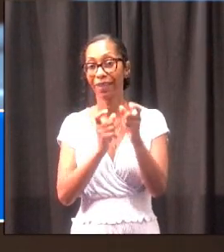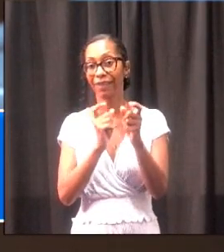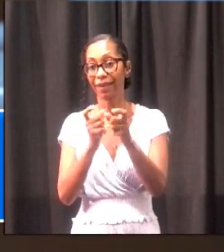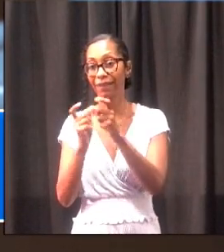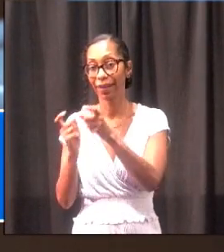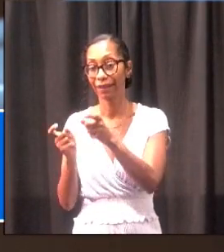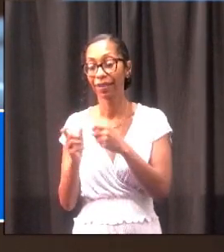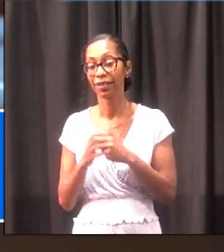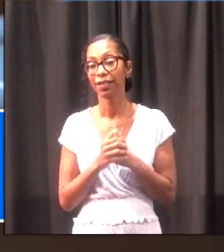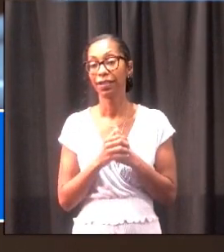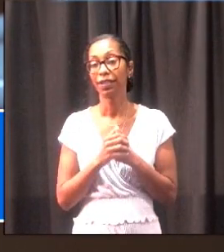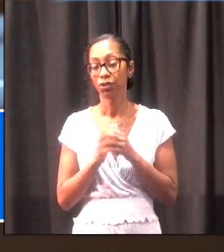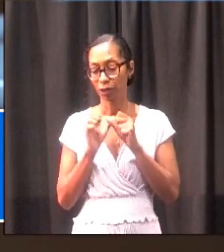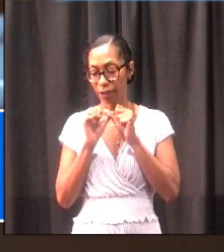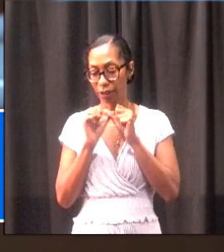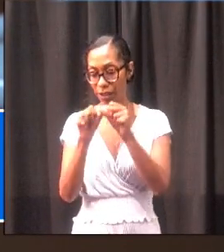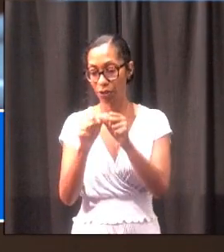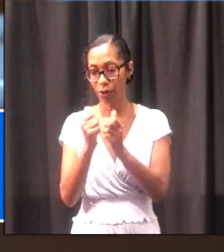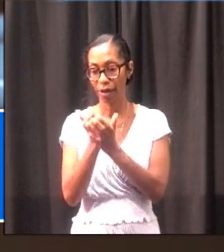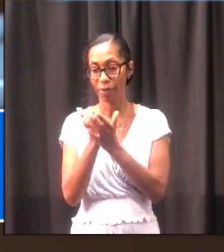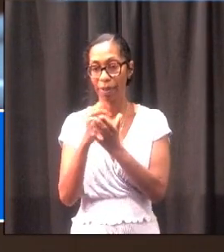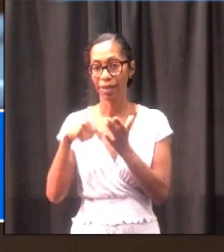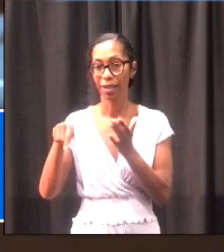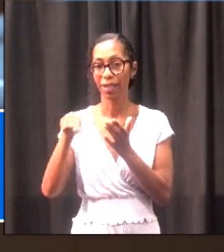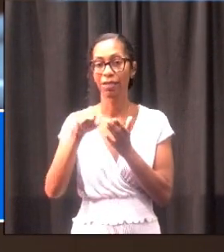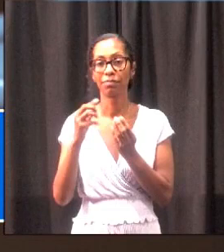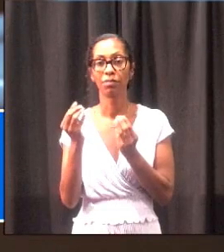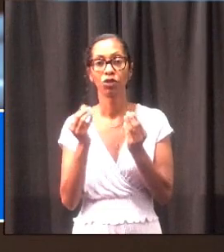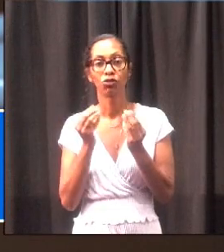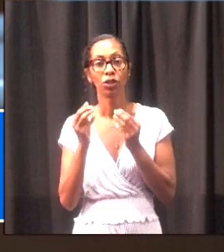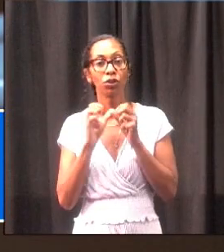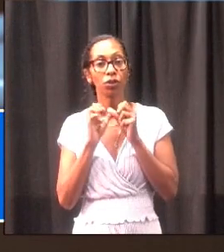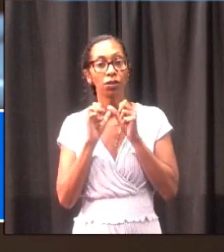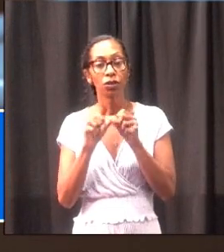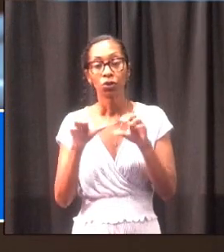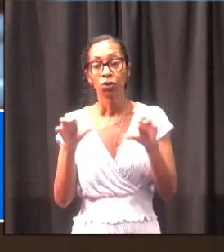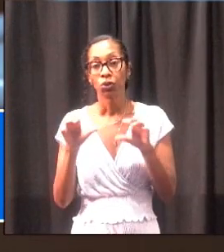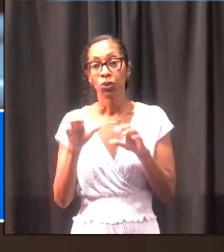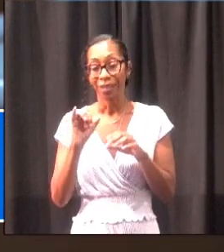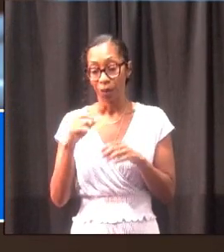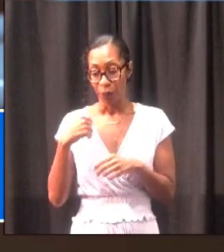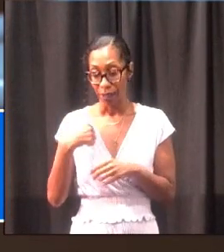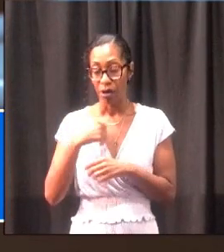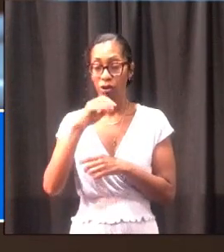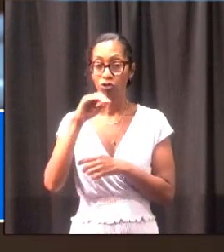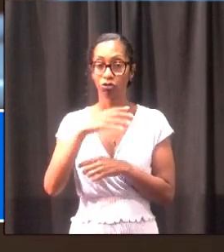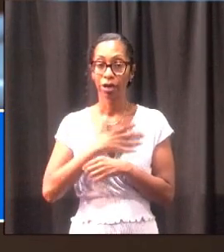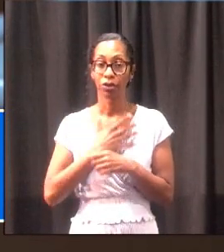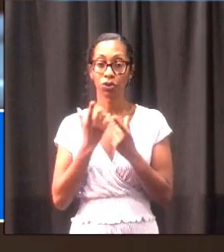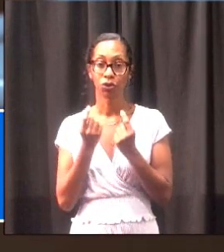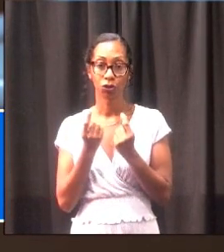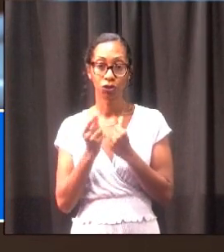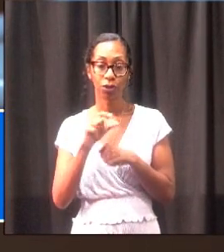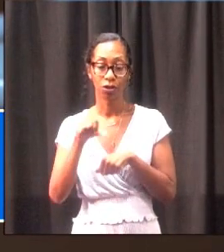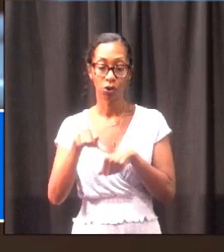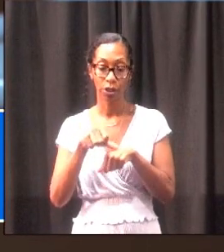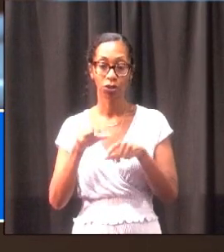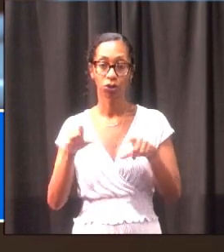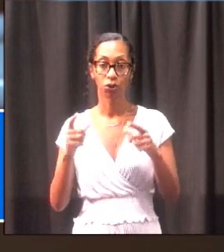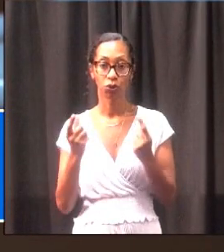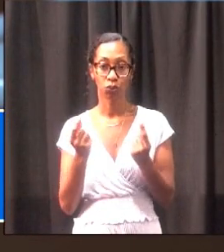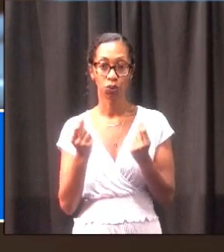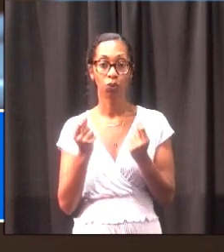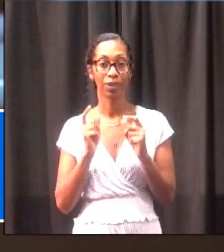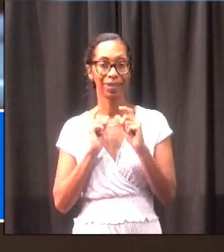this ministry to continue to do the things in which it has been graced to do, anointed to do, called to do, as we're feeding the